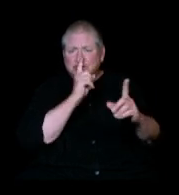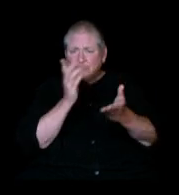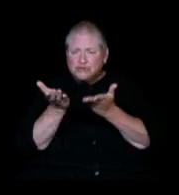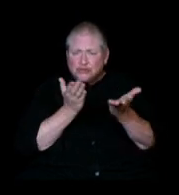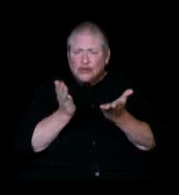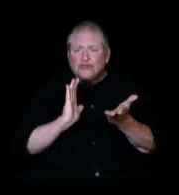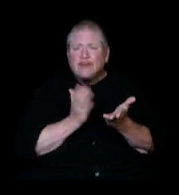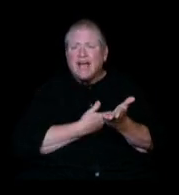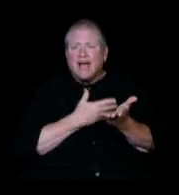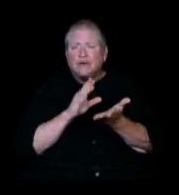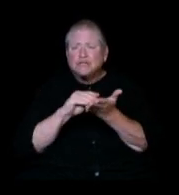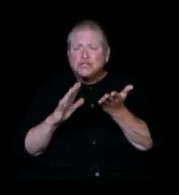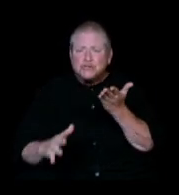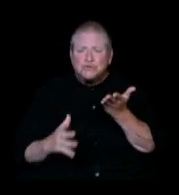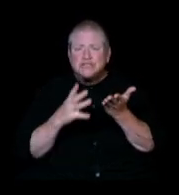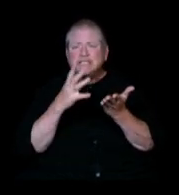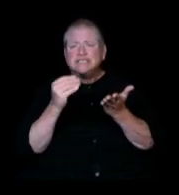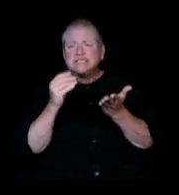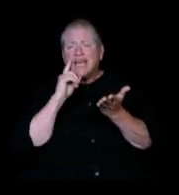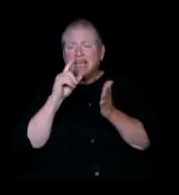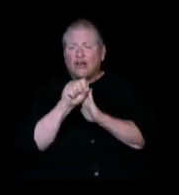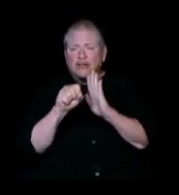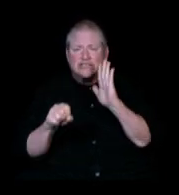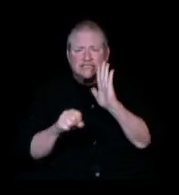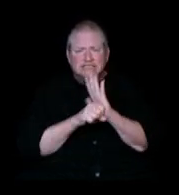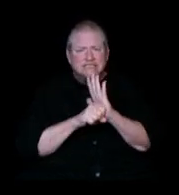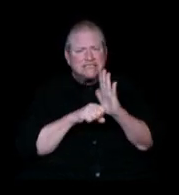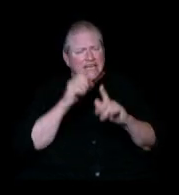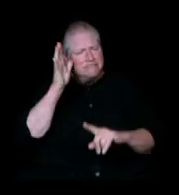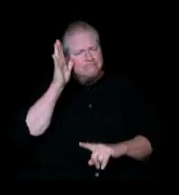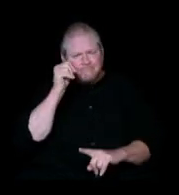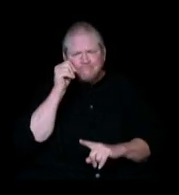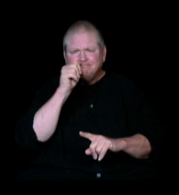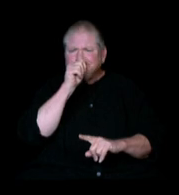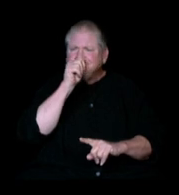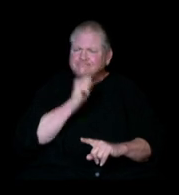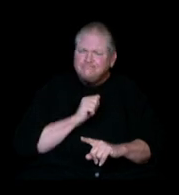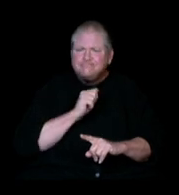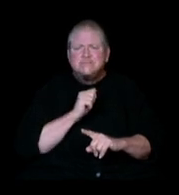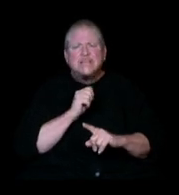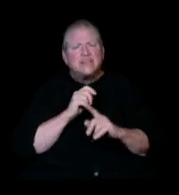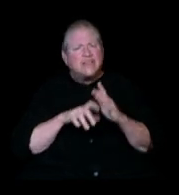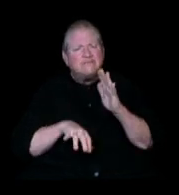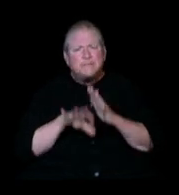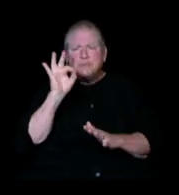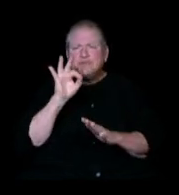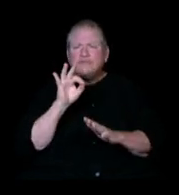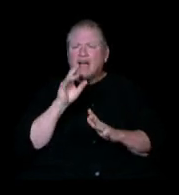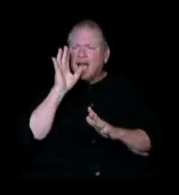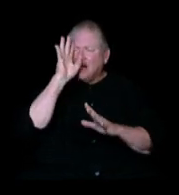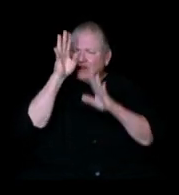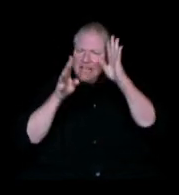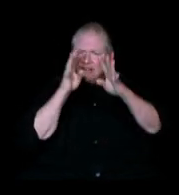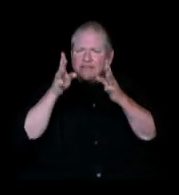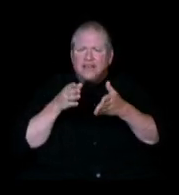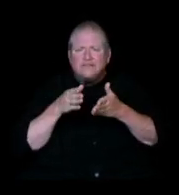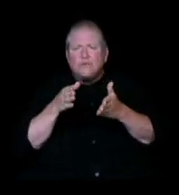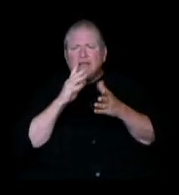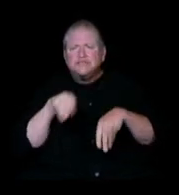entire state even more fiercely. People who found innovative ways to continue providing a world-class